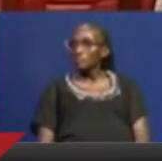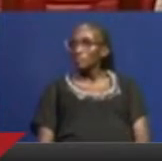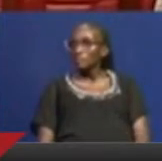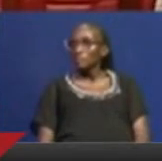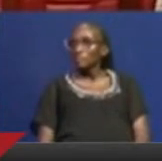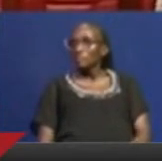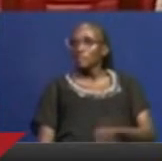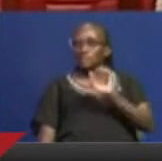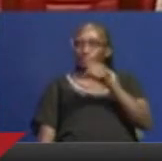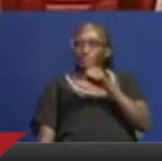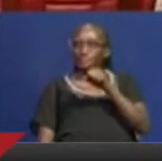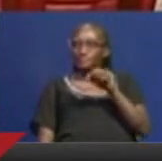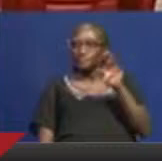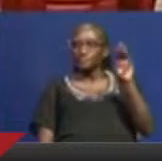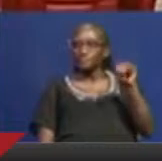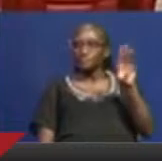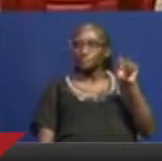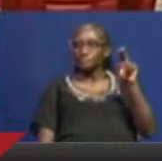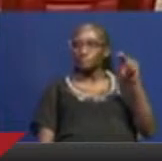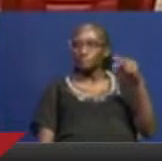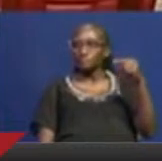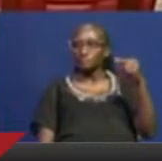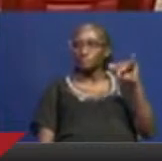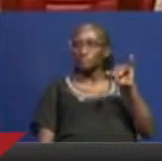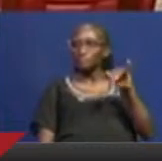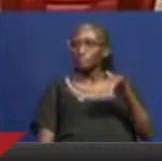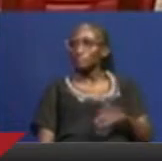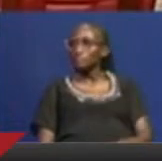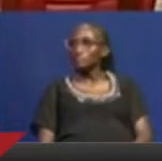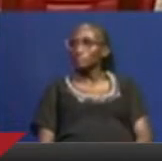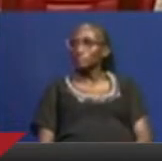Laikipia East Festus Mwangi Kionjori.